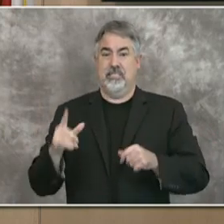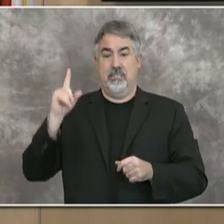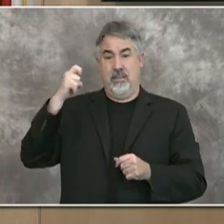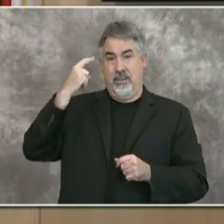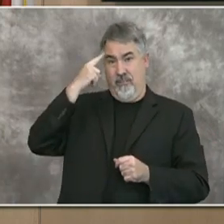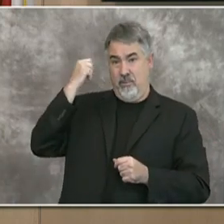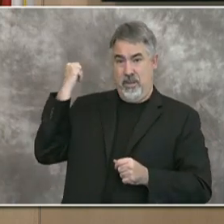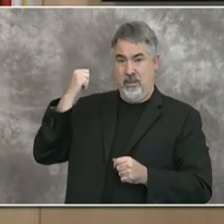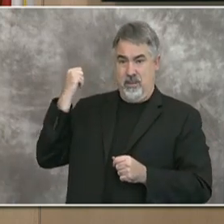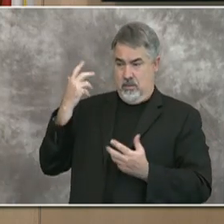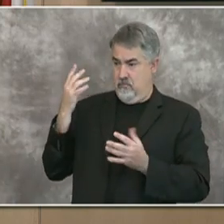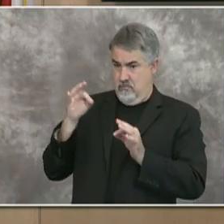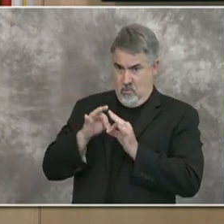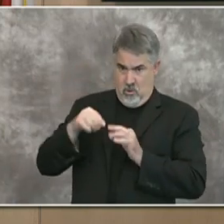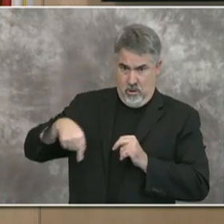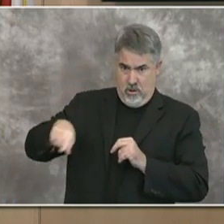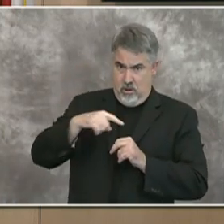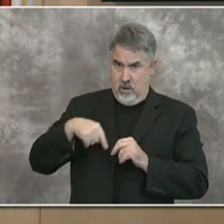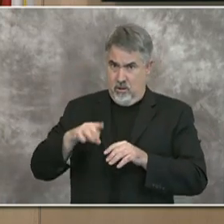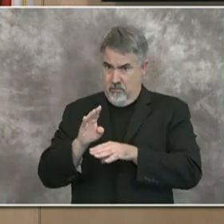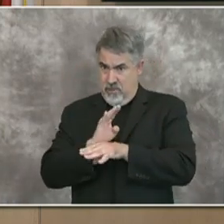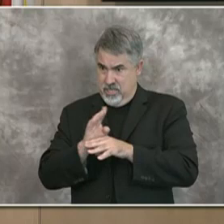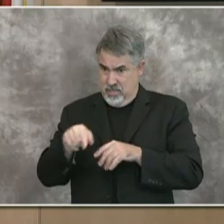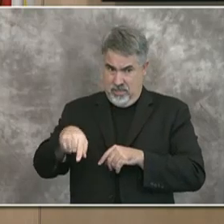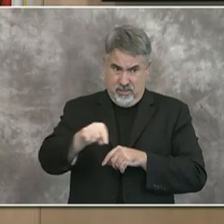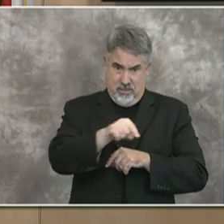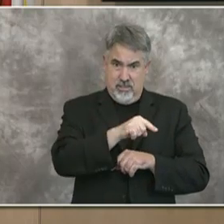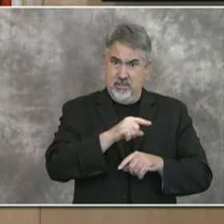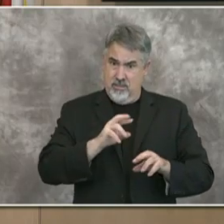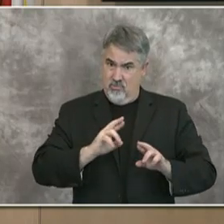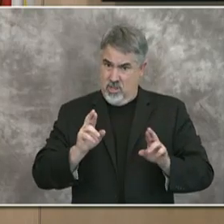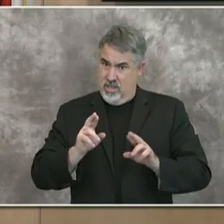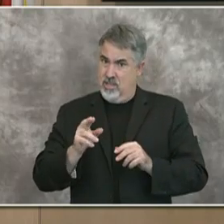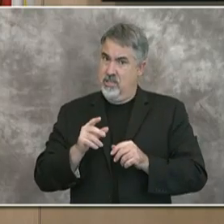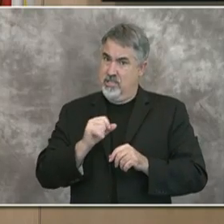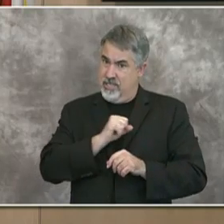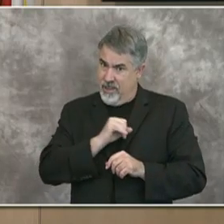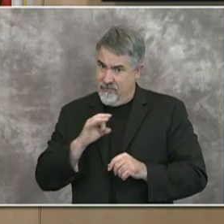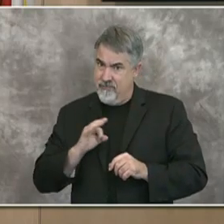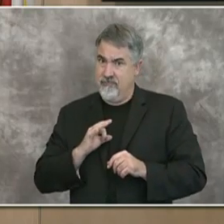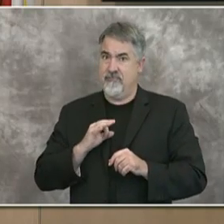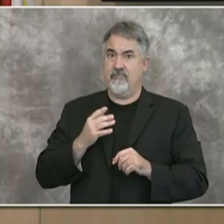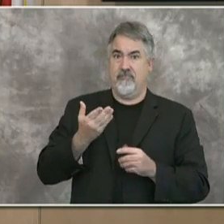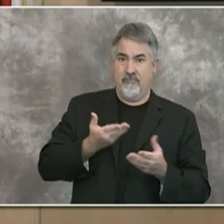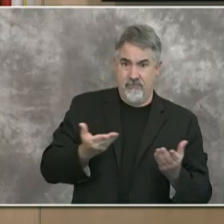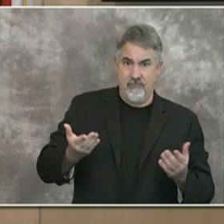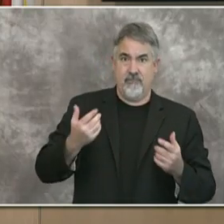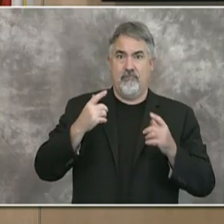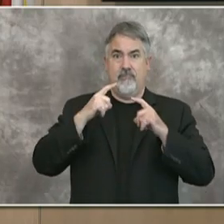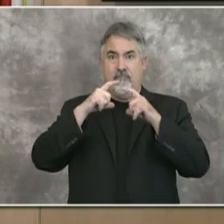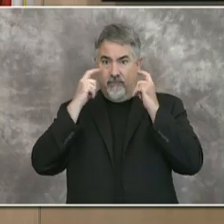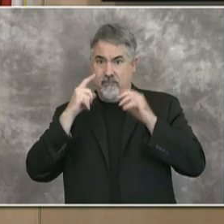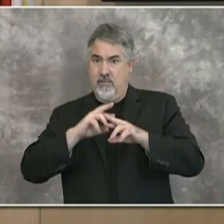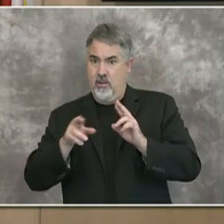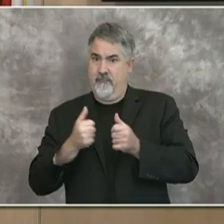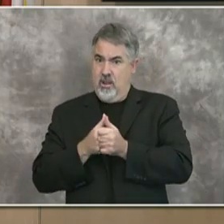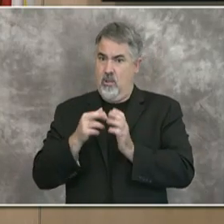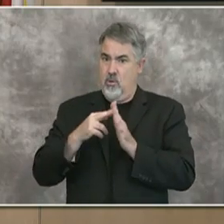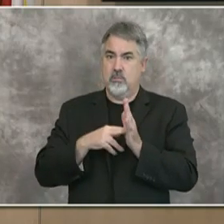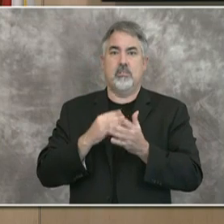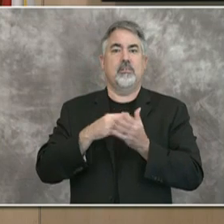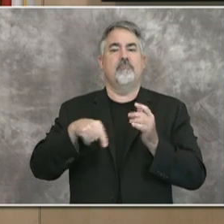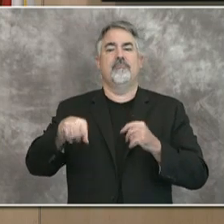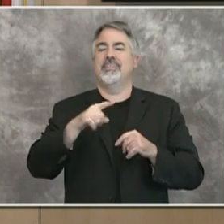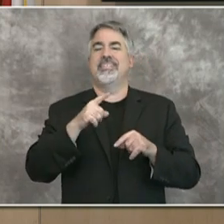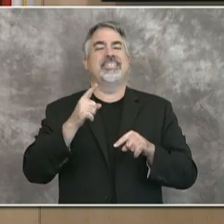be up to the permitted businesses to have their staffing and supplies ready to reopen Friday, and some may not be